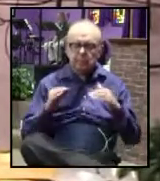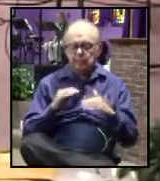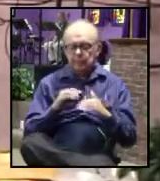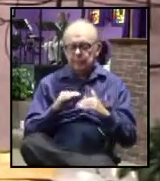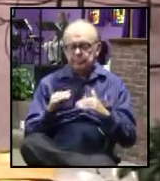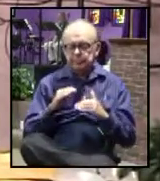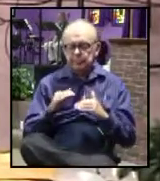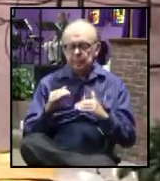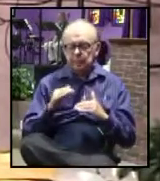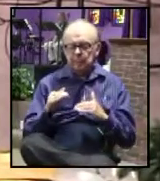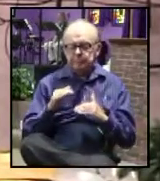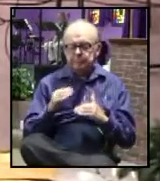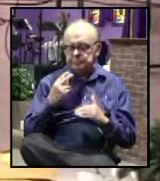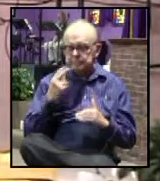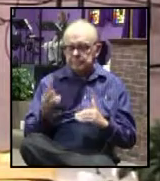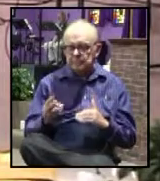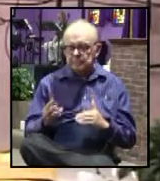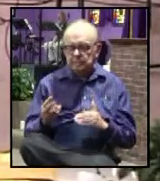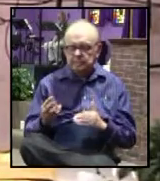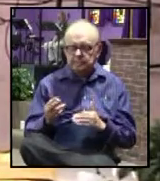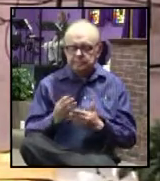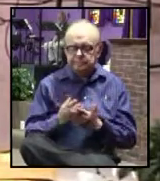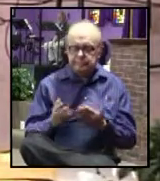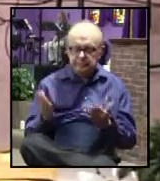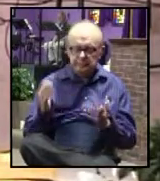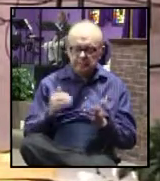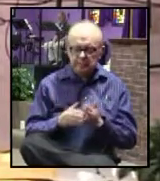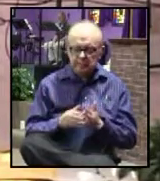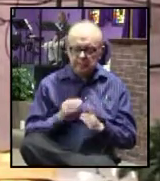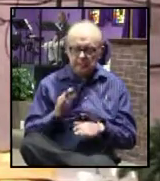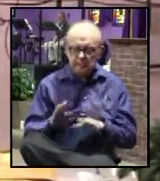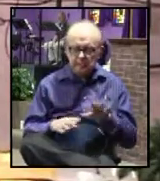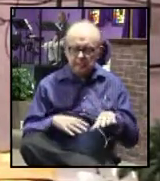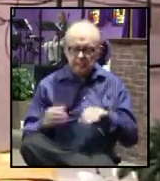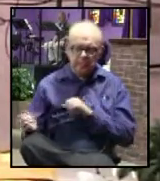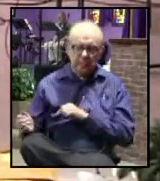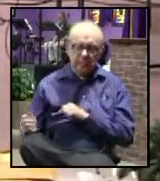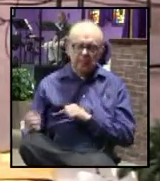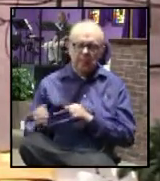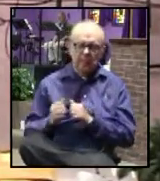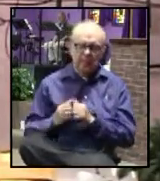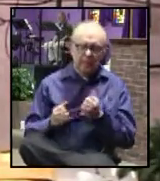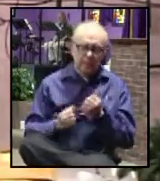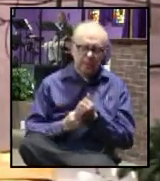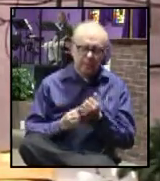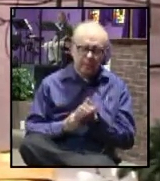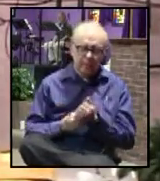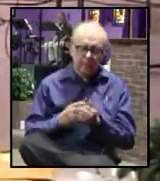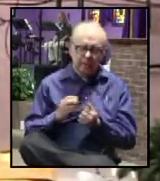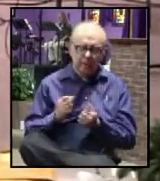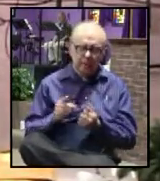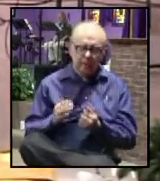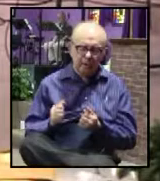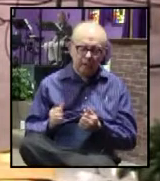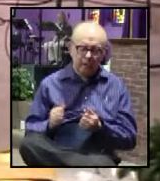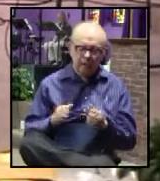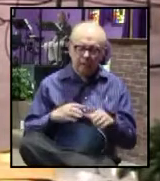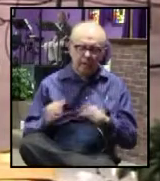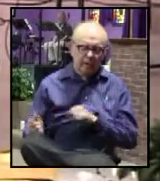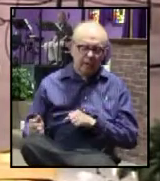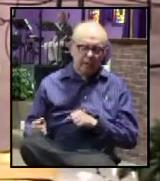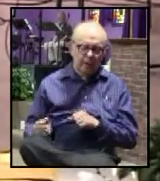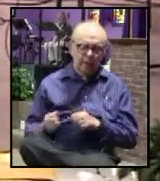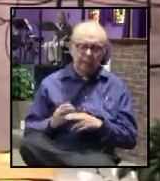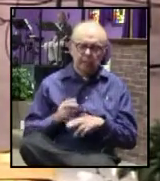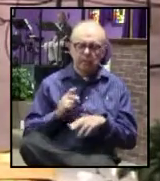layers. And we see here that some, even in the midst of this, walked away from their foundation. Judas Iscariot walks away, and